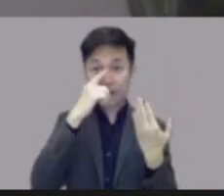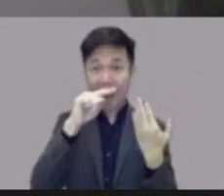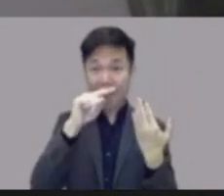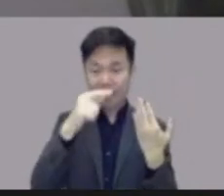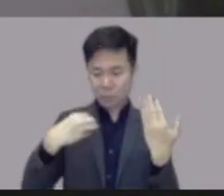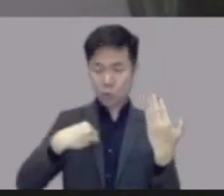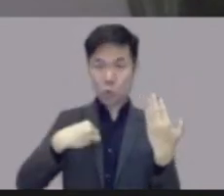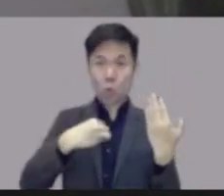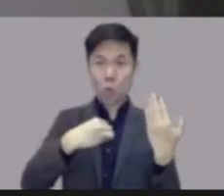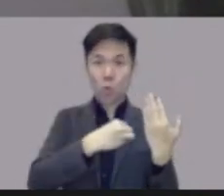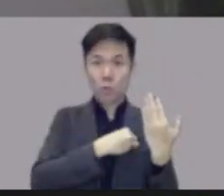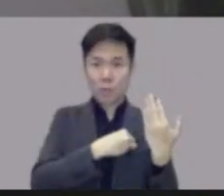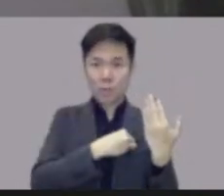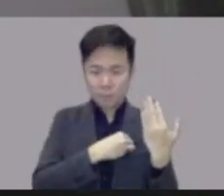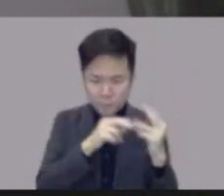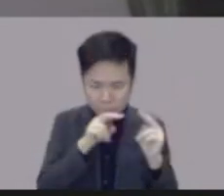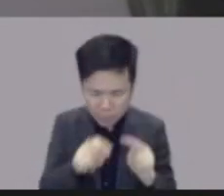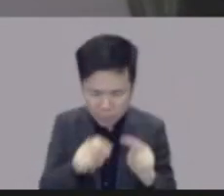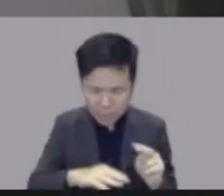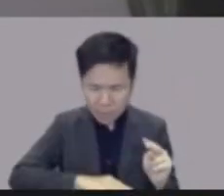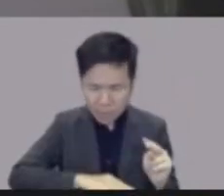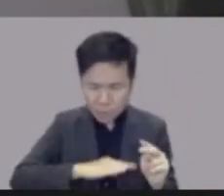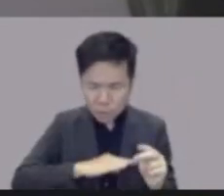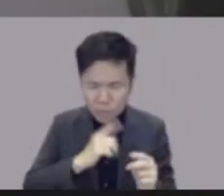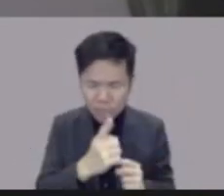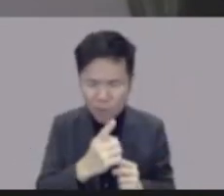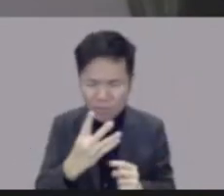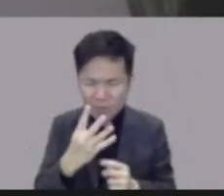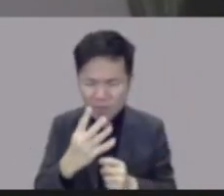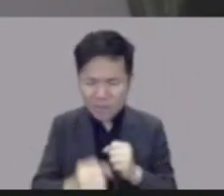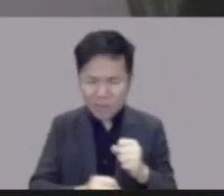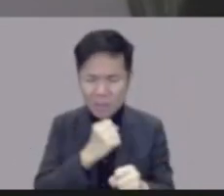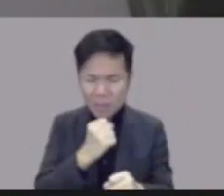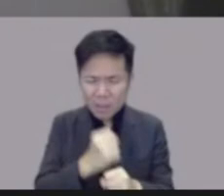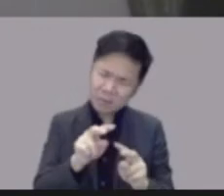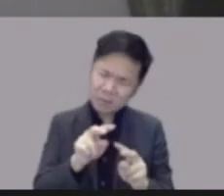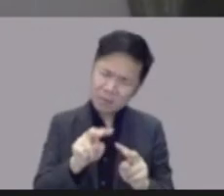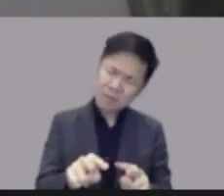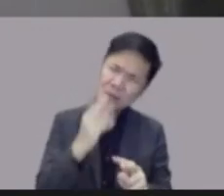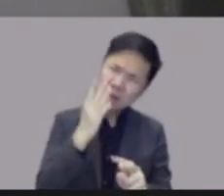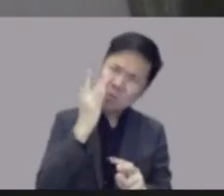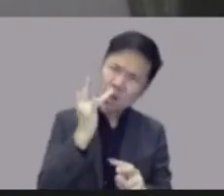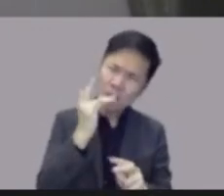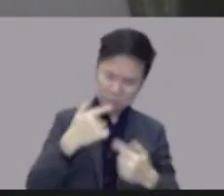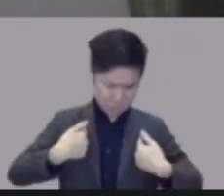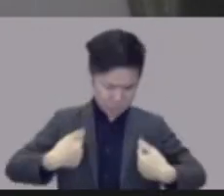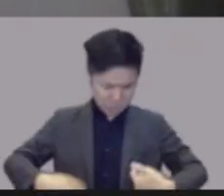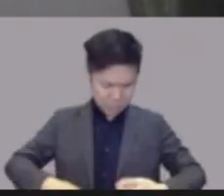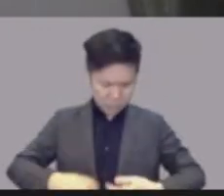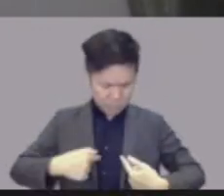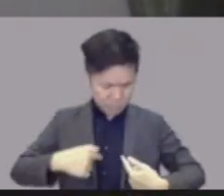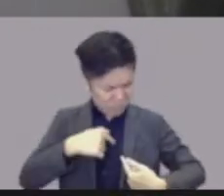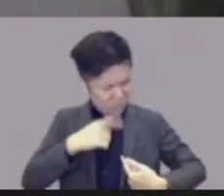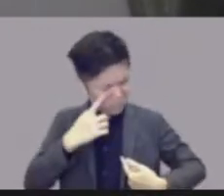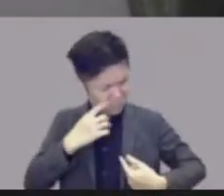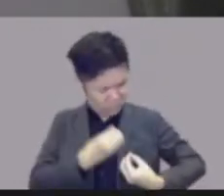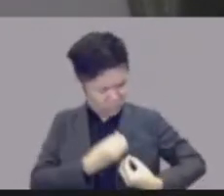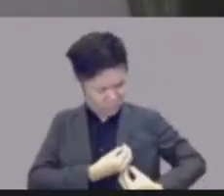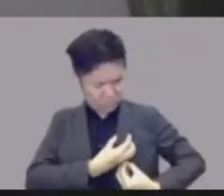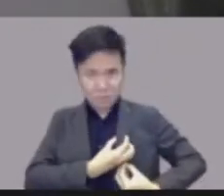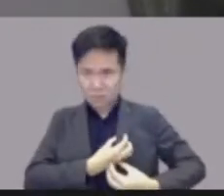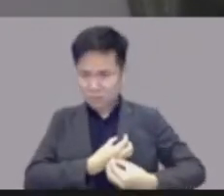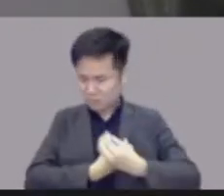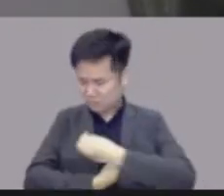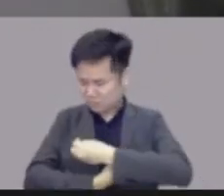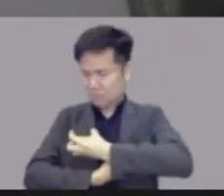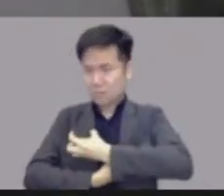many as young as 14 years old with abnormal growth on their lungs this unfortunately is